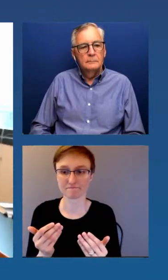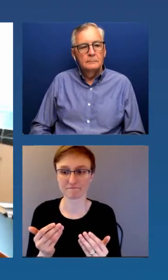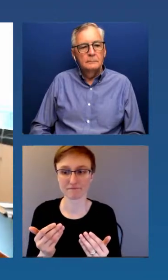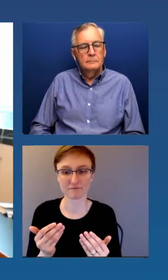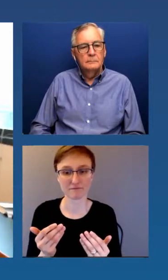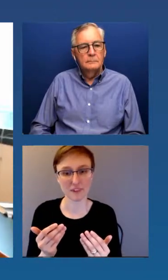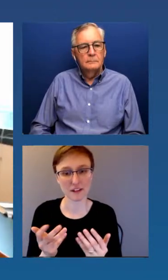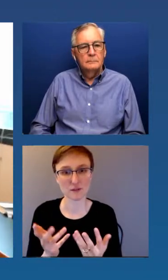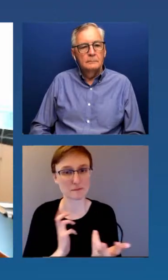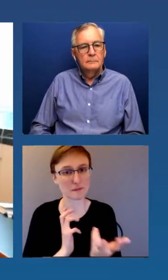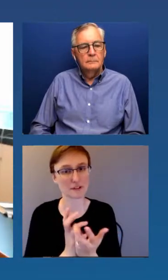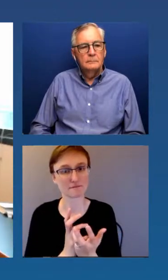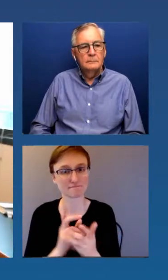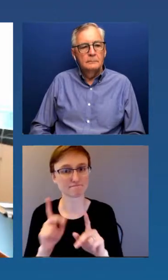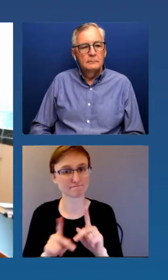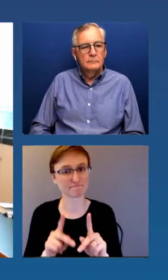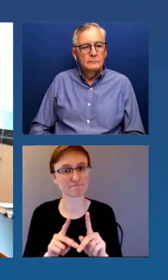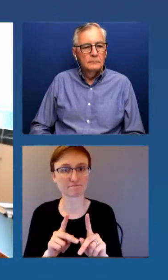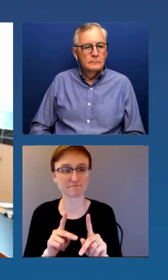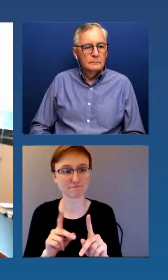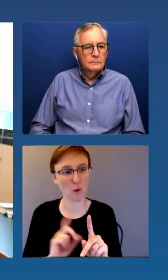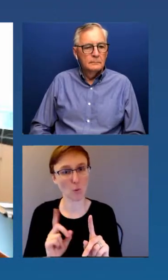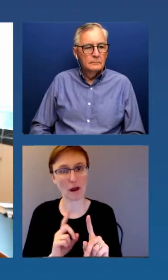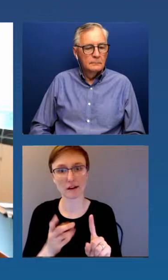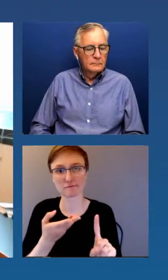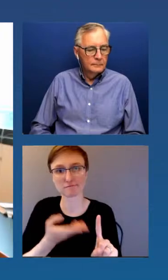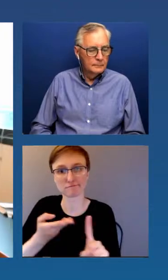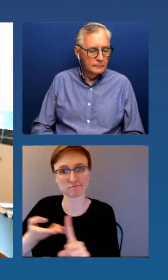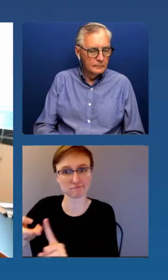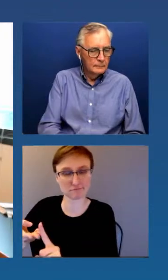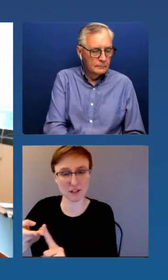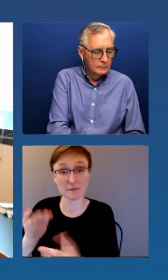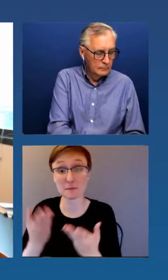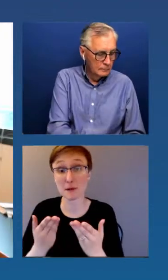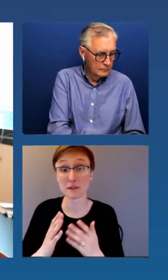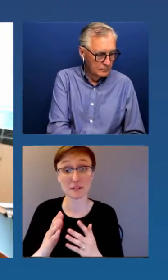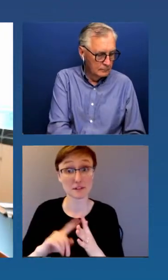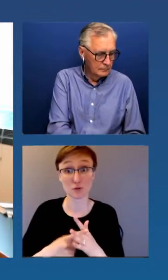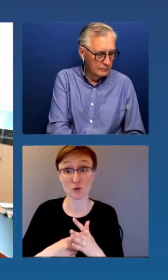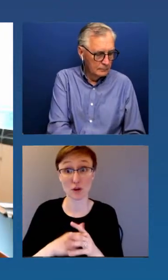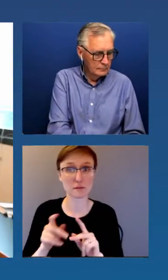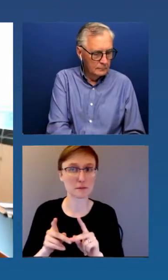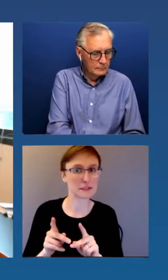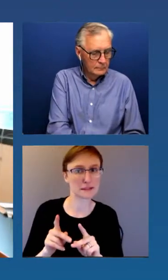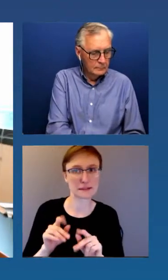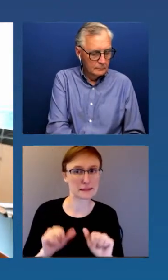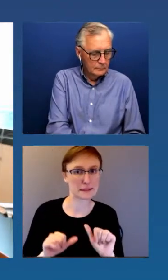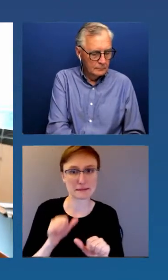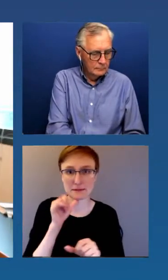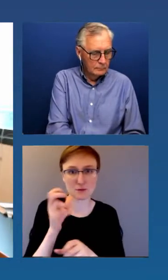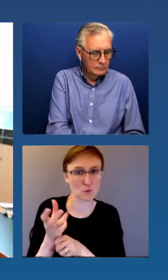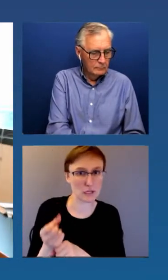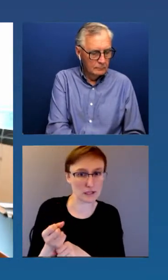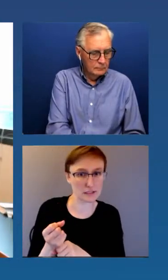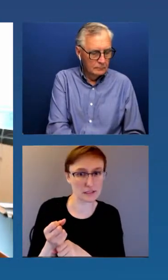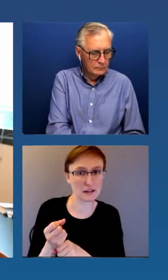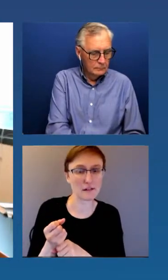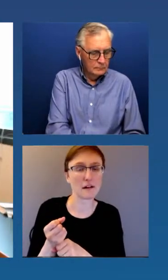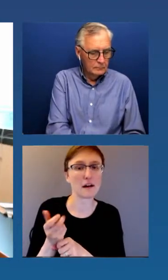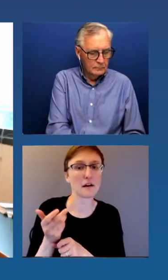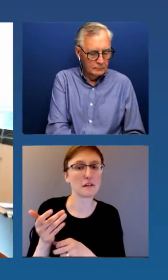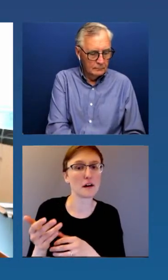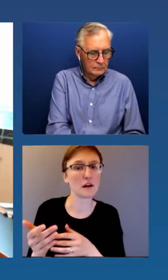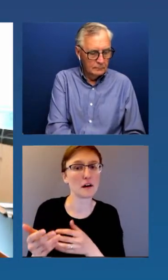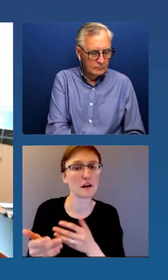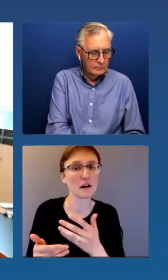people are at. So, where people at the beginning maybe were very mistrustful, then it became just a matter of access. And so we